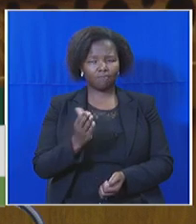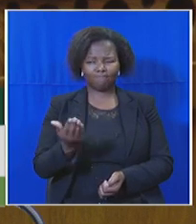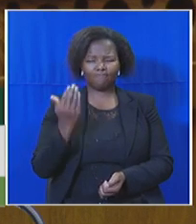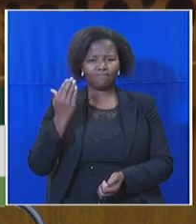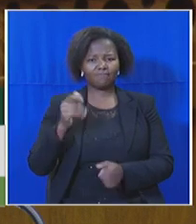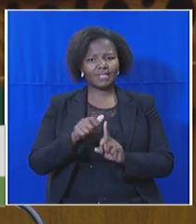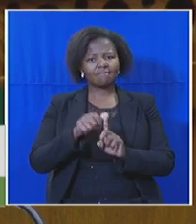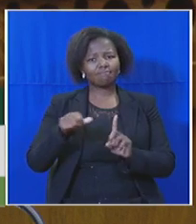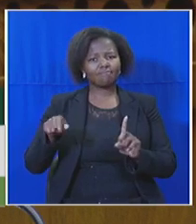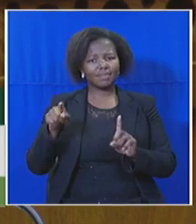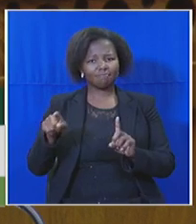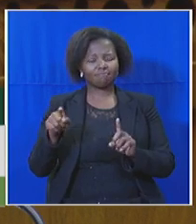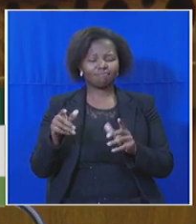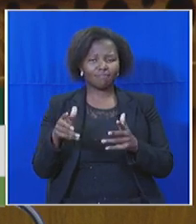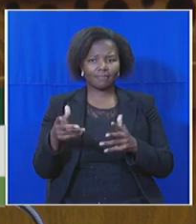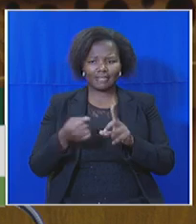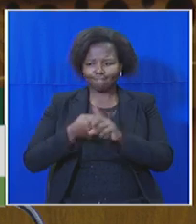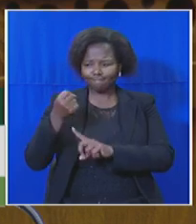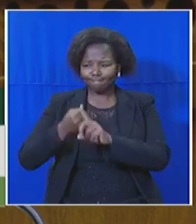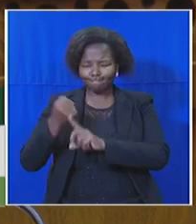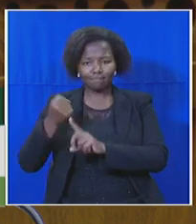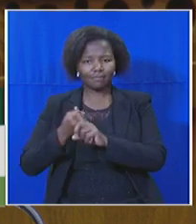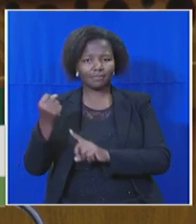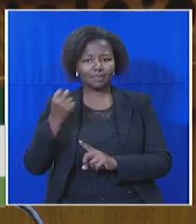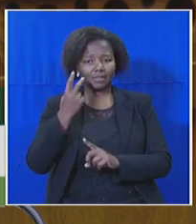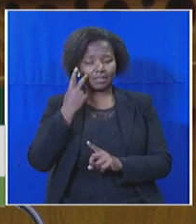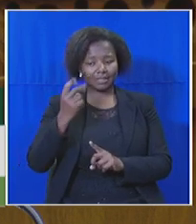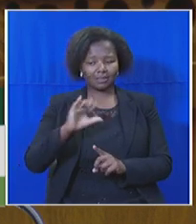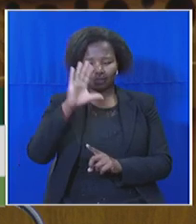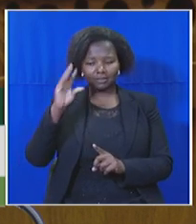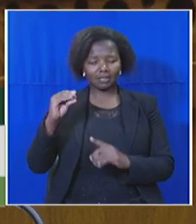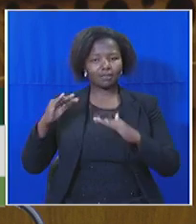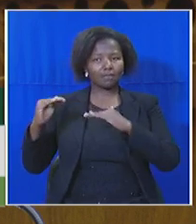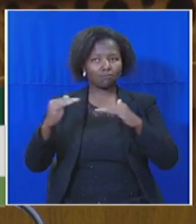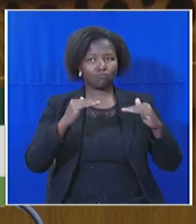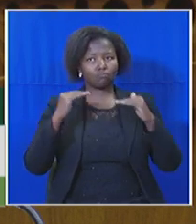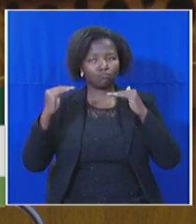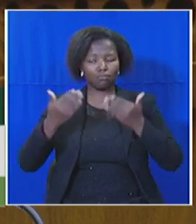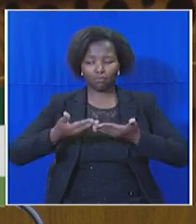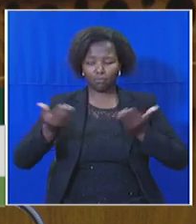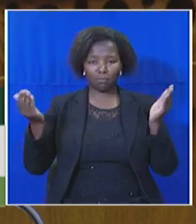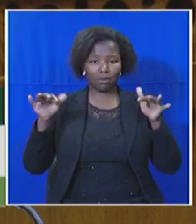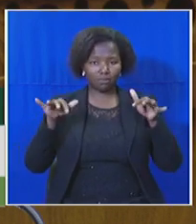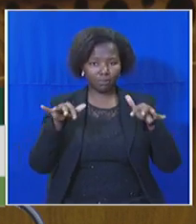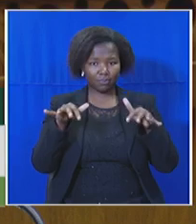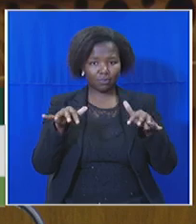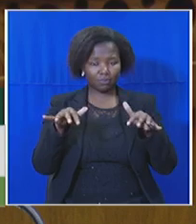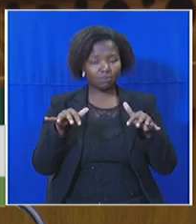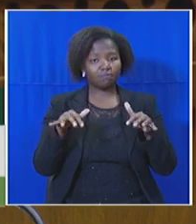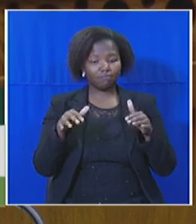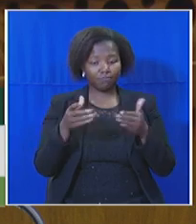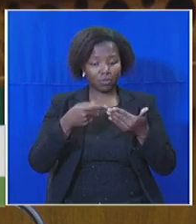birth to a just South Africa that belongs to all who live in it, on your shoulders, and